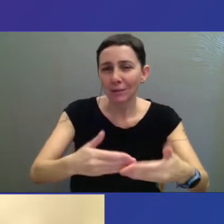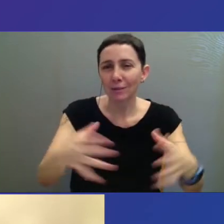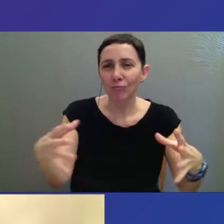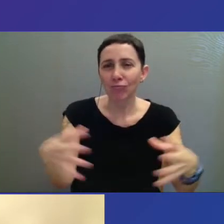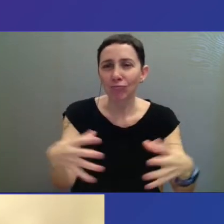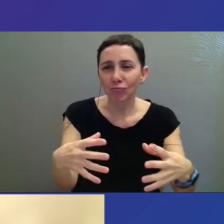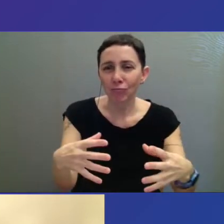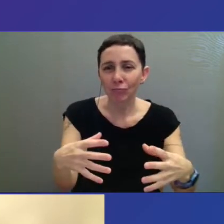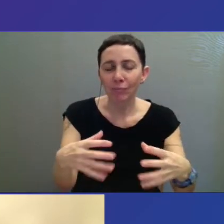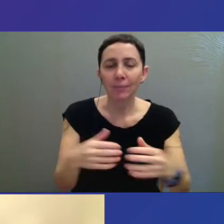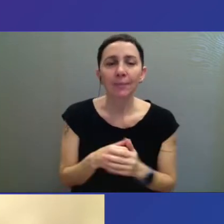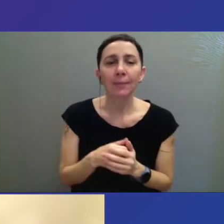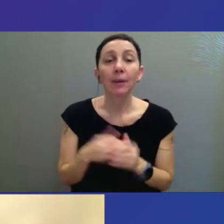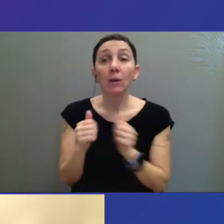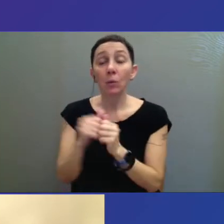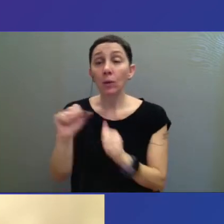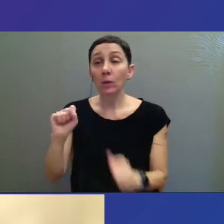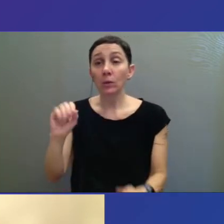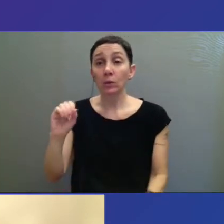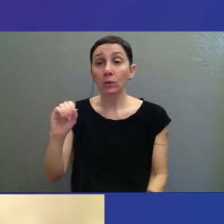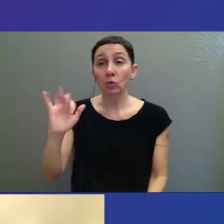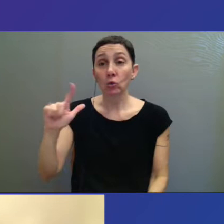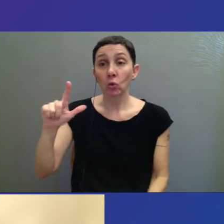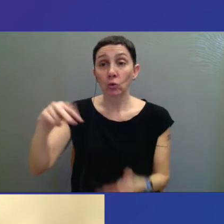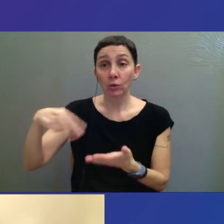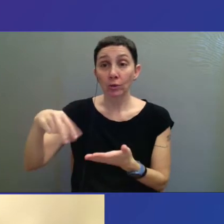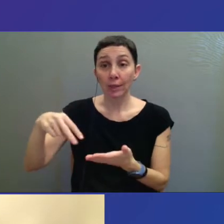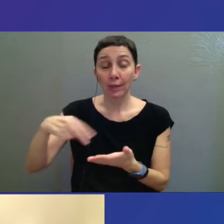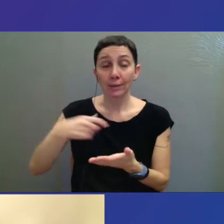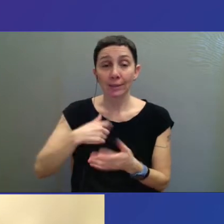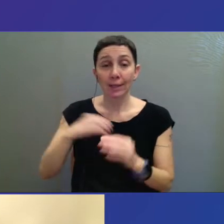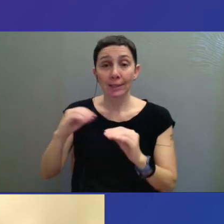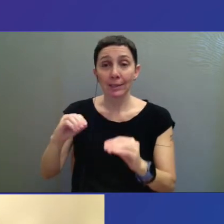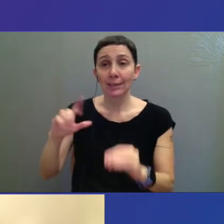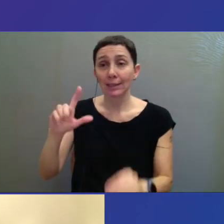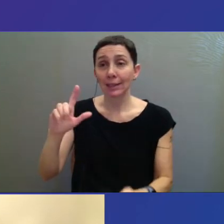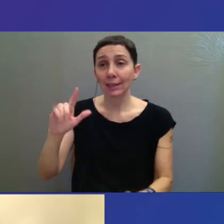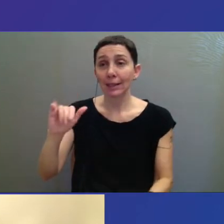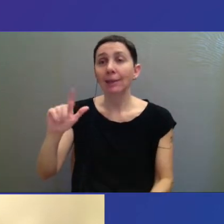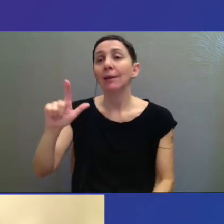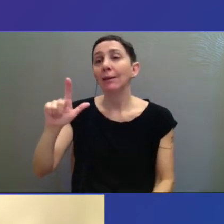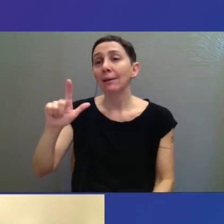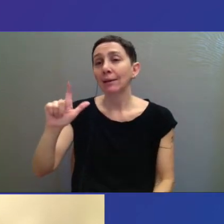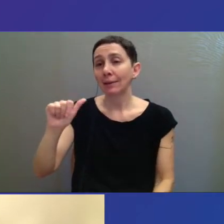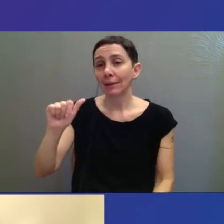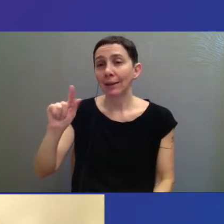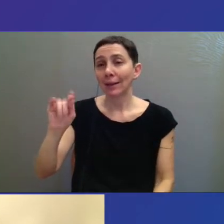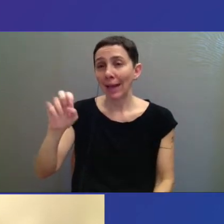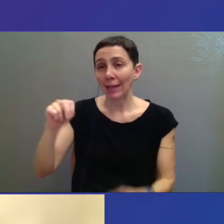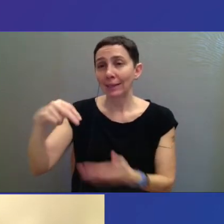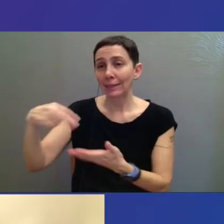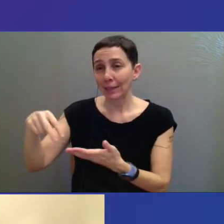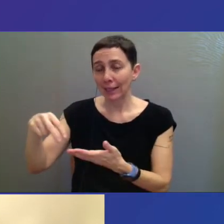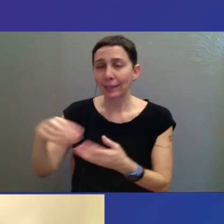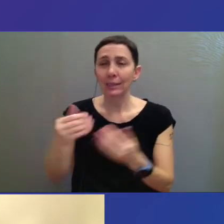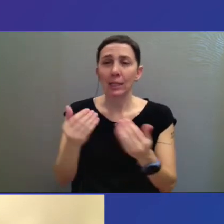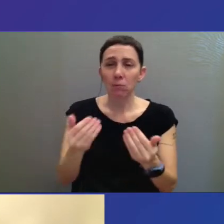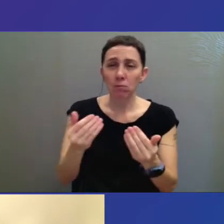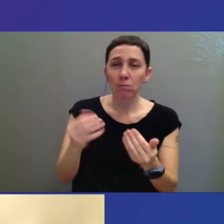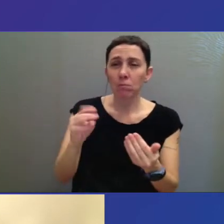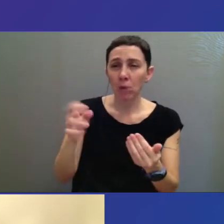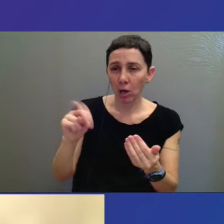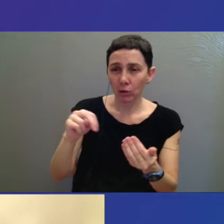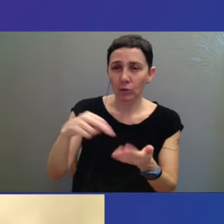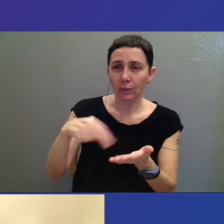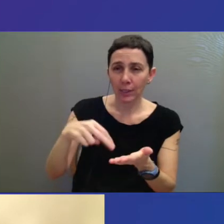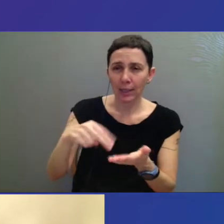With social dance in particular, I train mainly in Latin dance forms and modern dance as well, like a multitude of